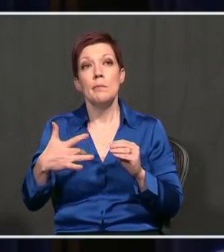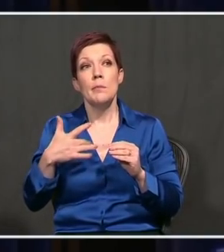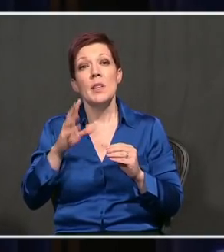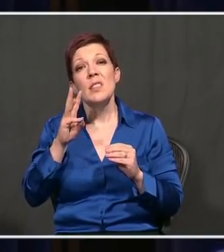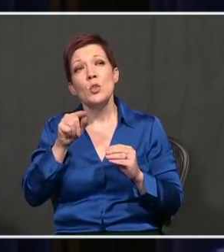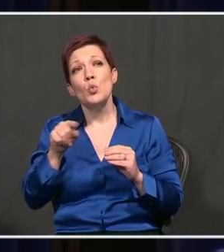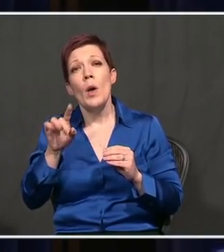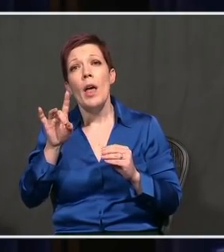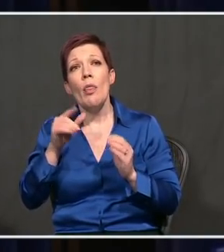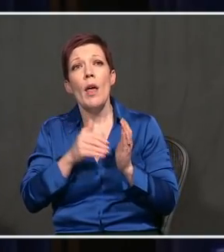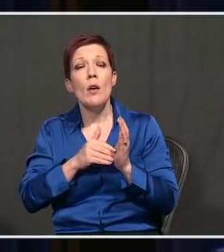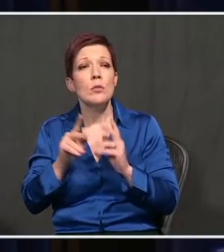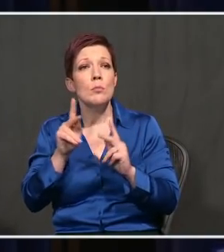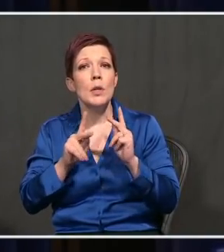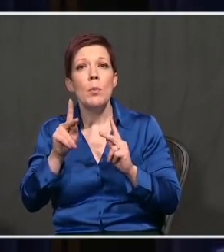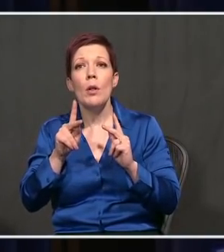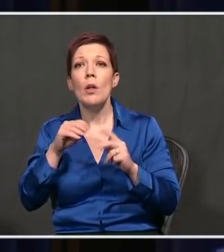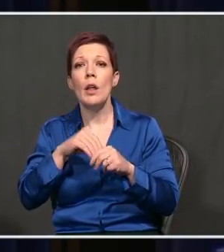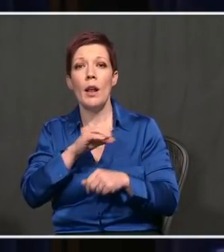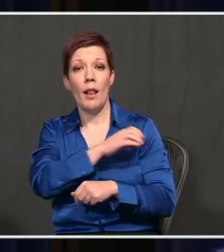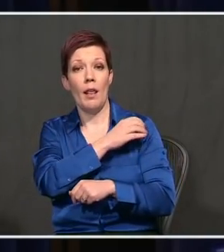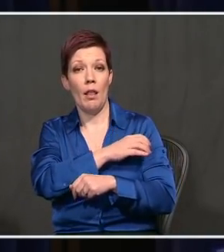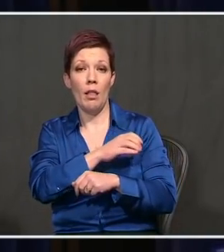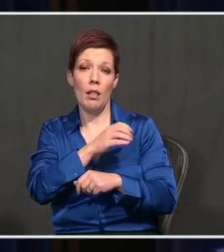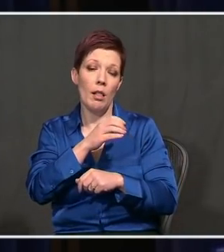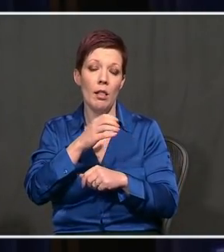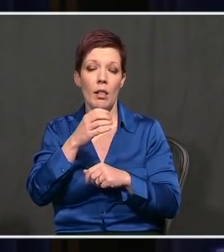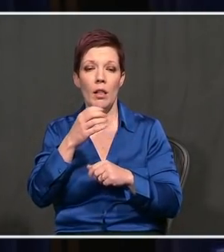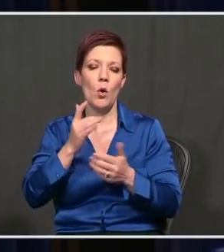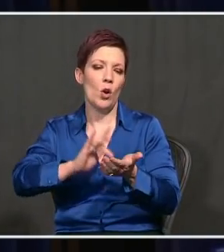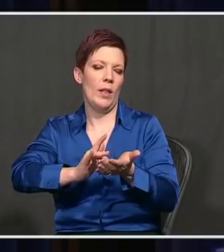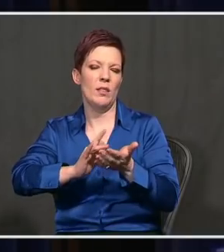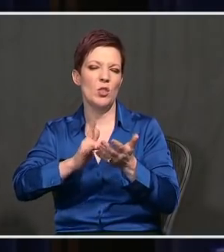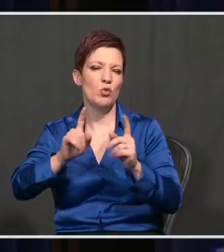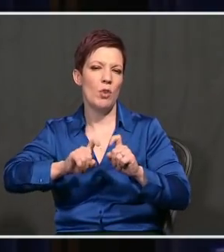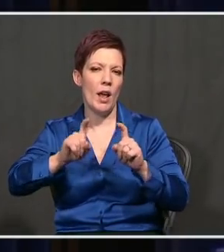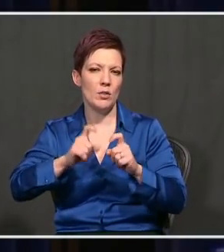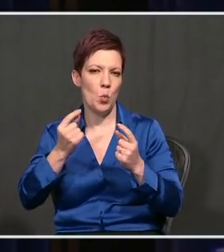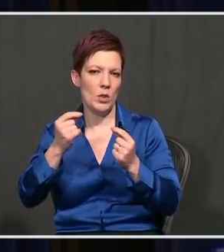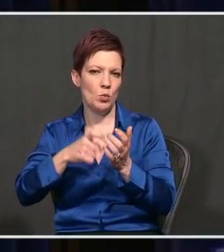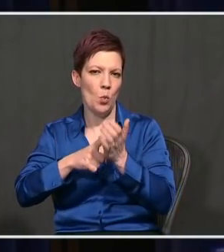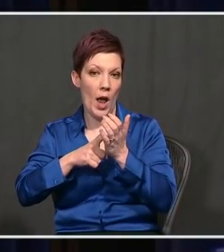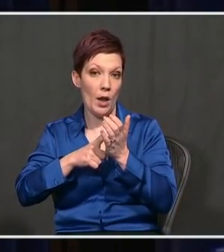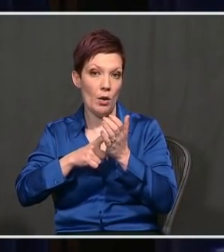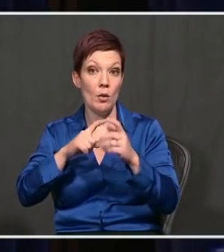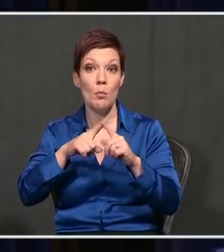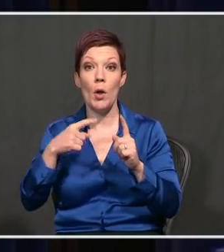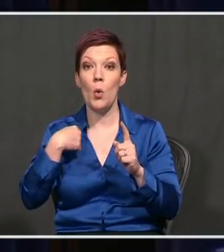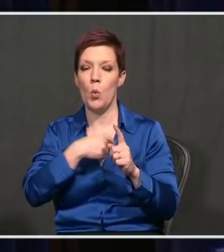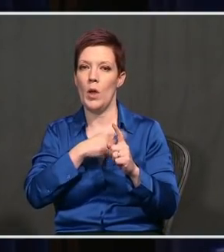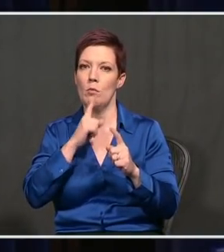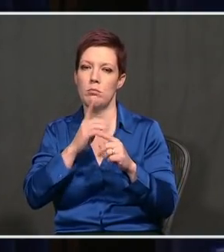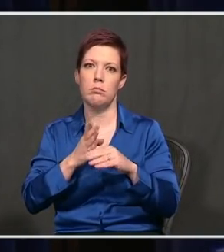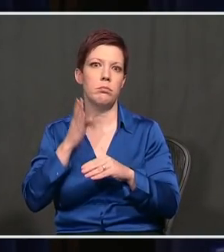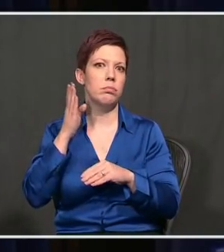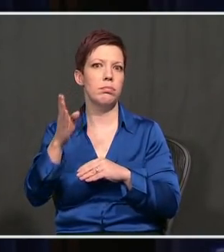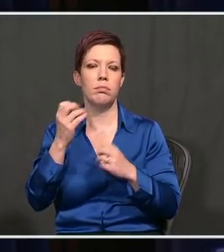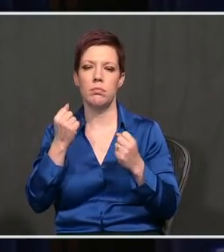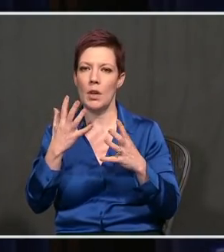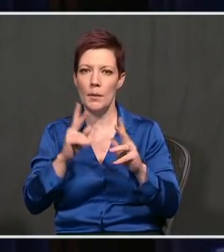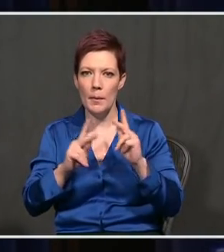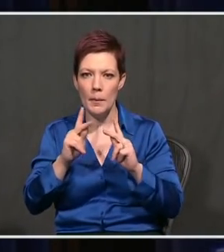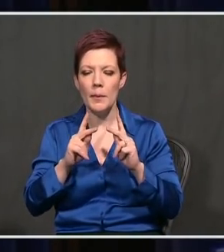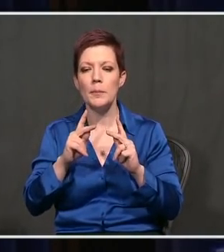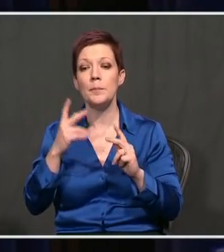in a clinical trial is what's required for approval of a new vaccine. These are the key reasons why we have been able